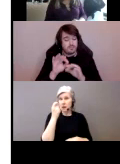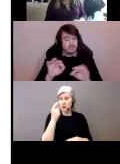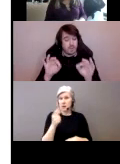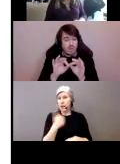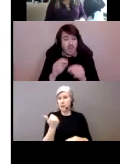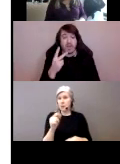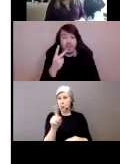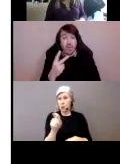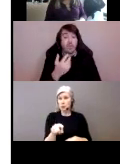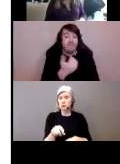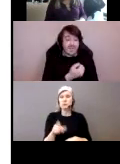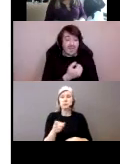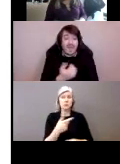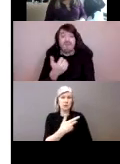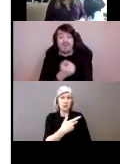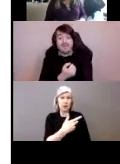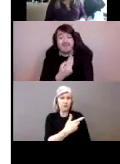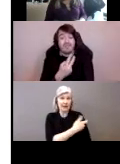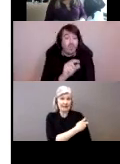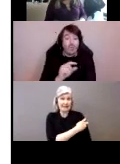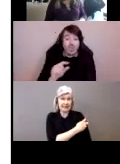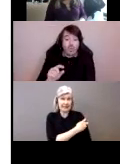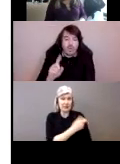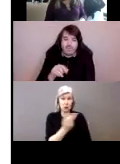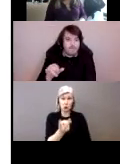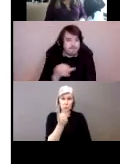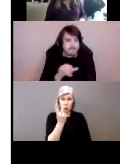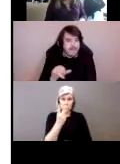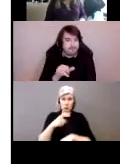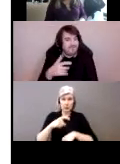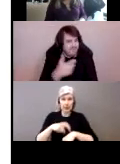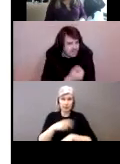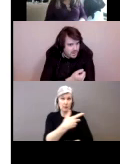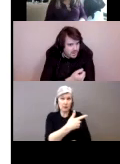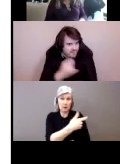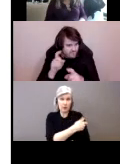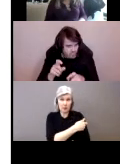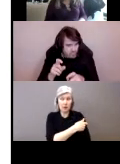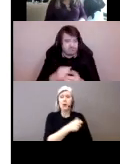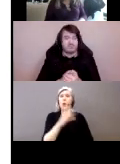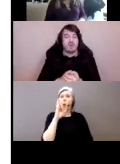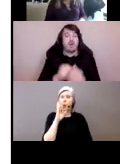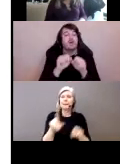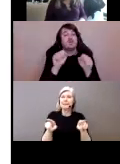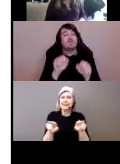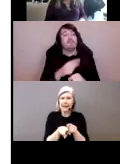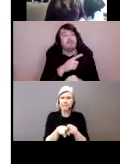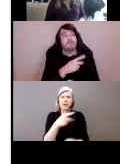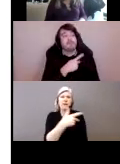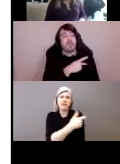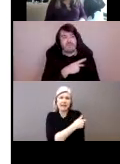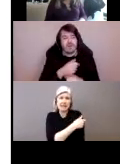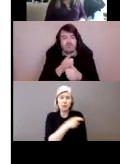The provincial tracking system will know which vaccine you got the first time. They will give you the same vaccine the second time.